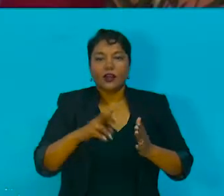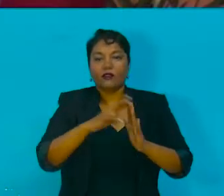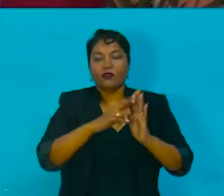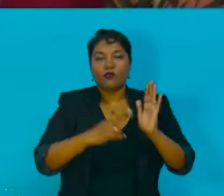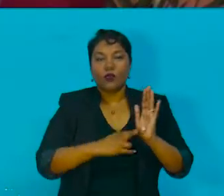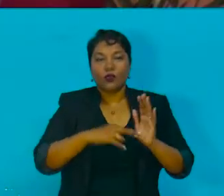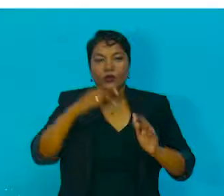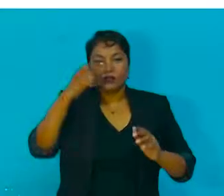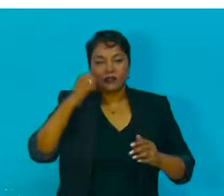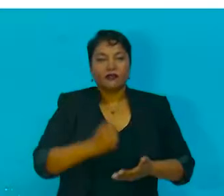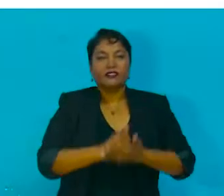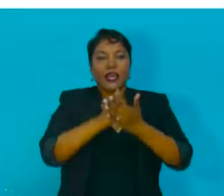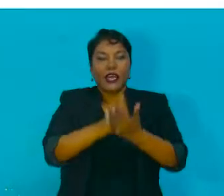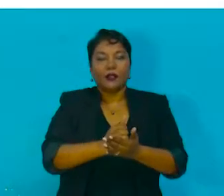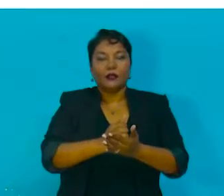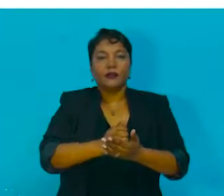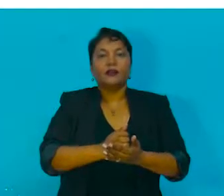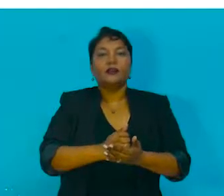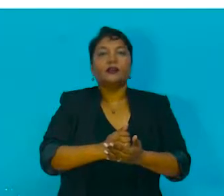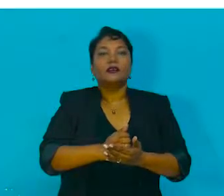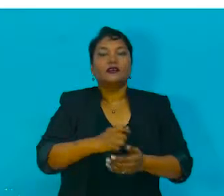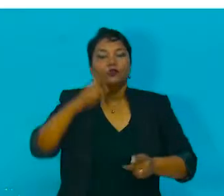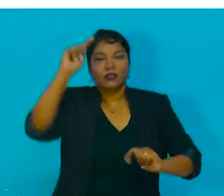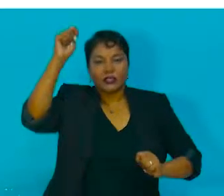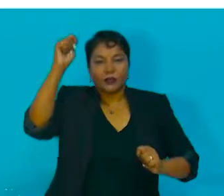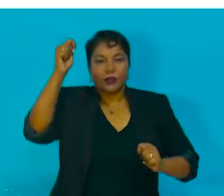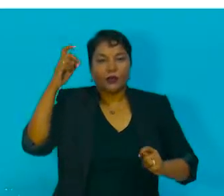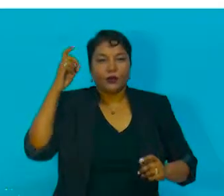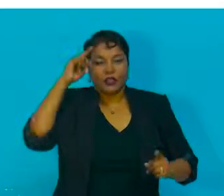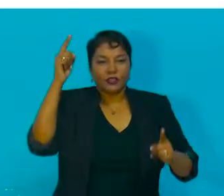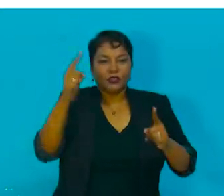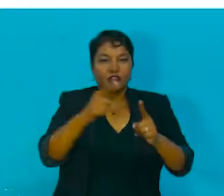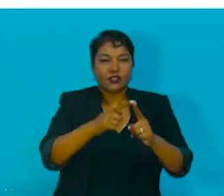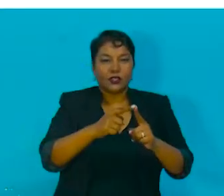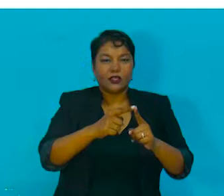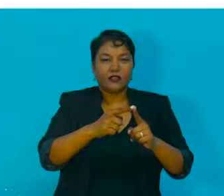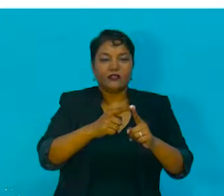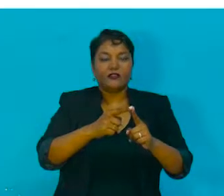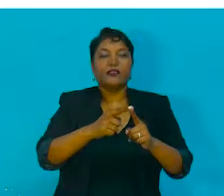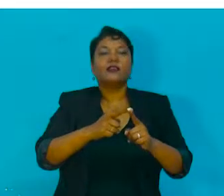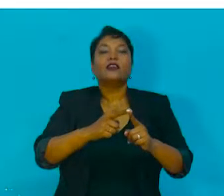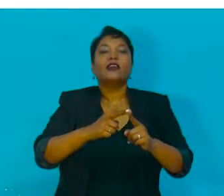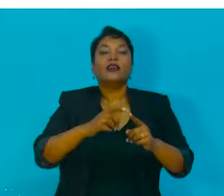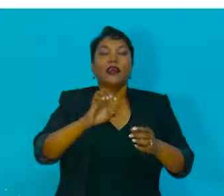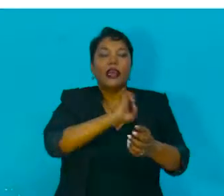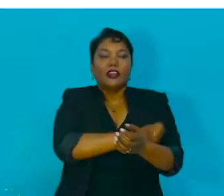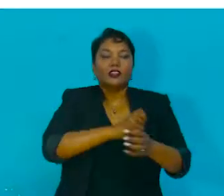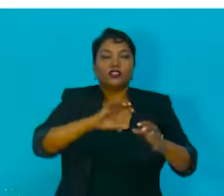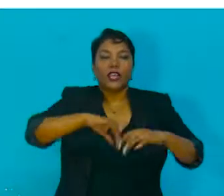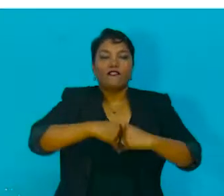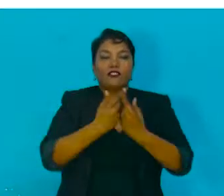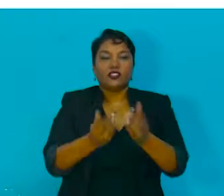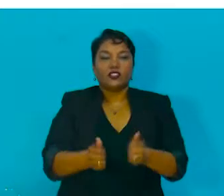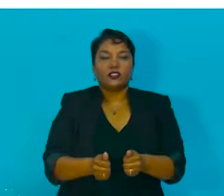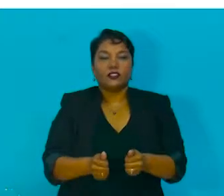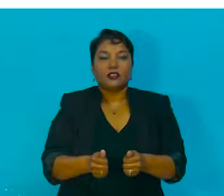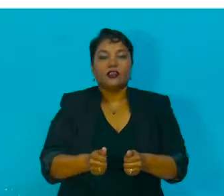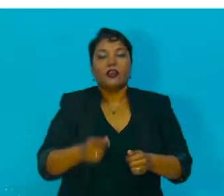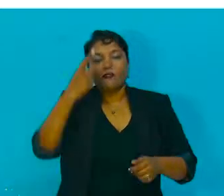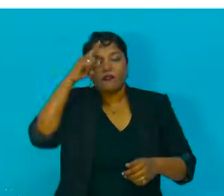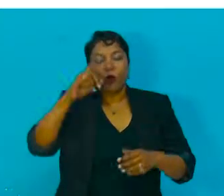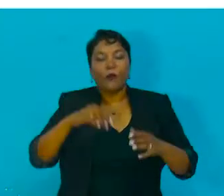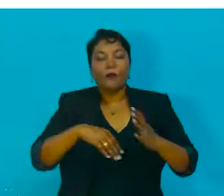well. The aim is to help Trinidad and Tobago achieve energy efficiency in the design and construction